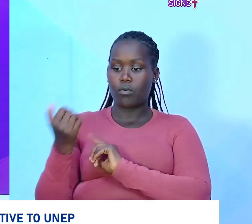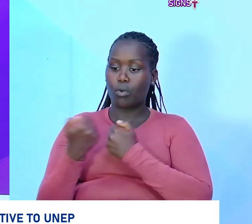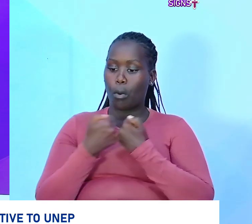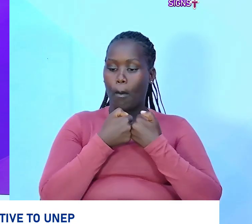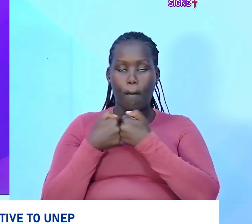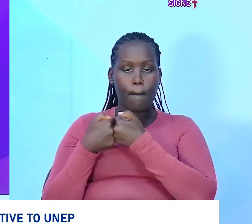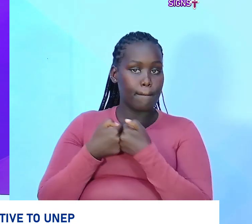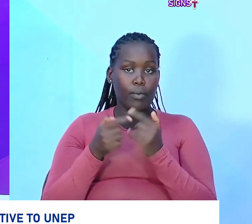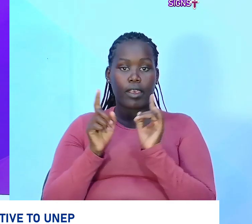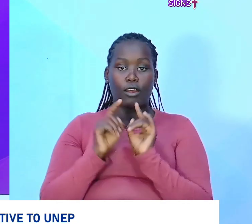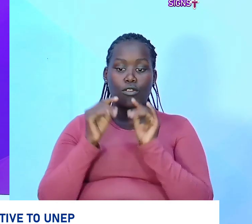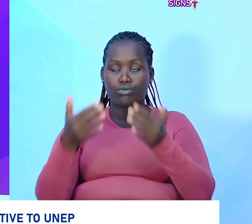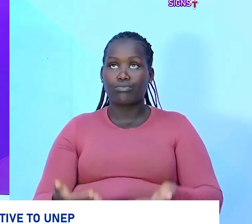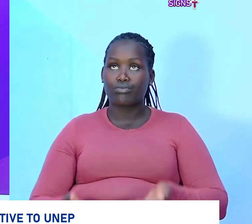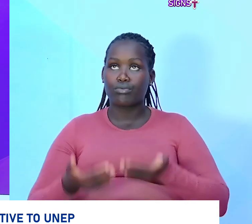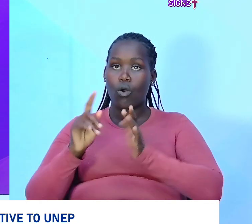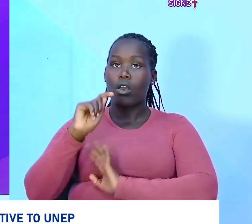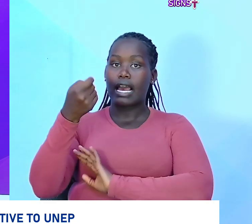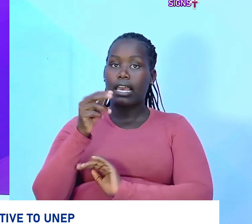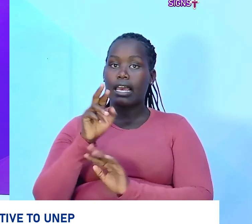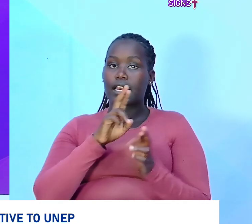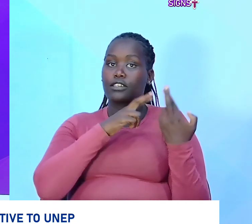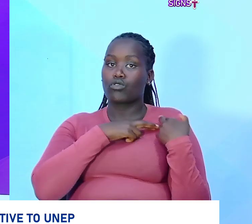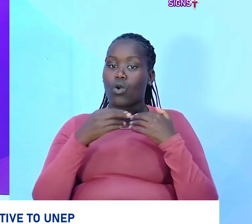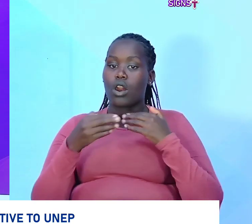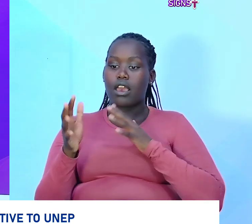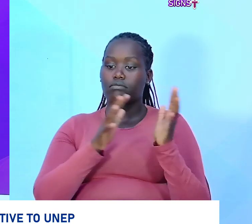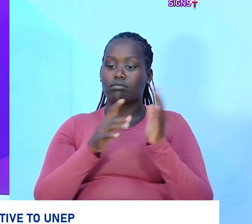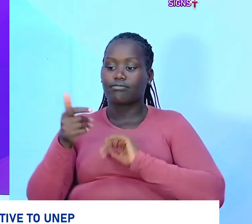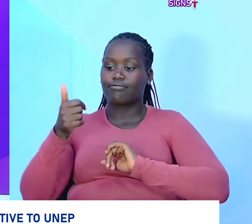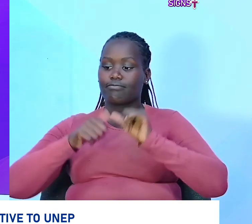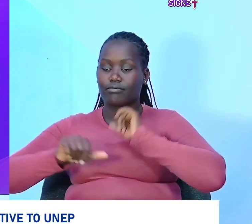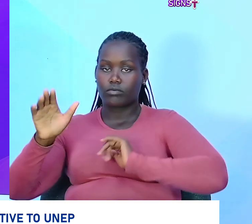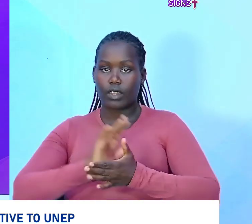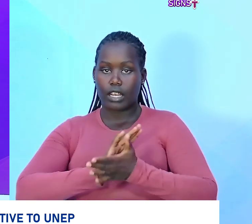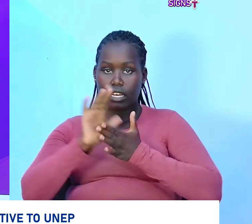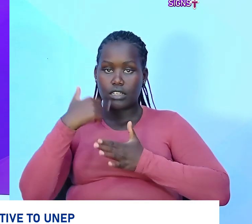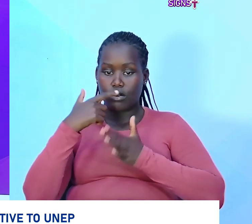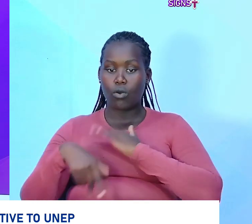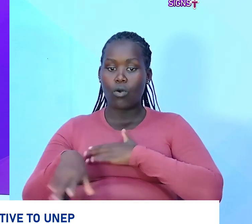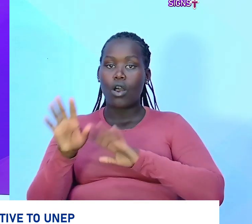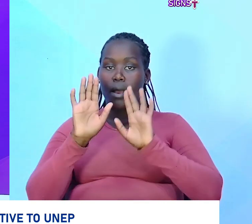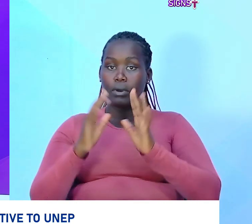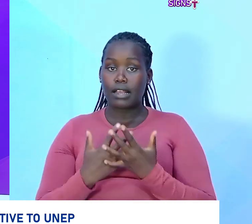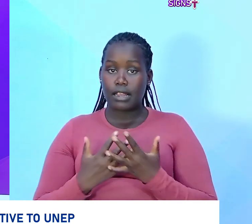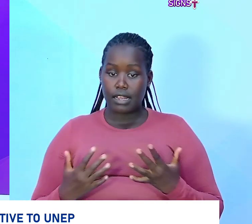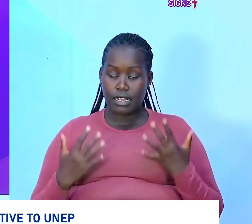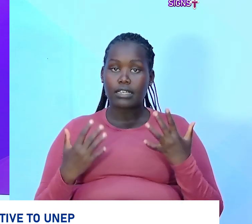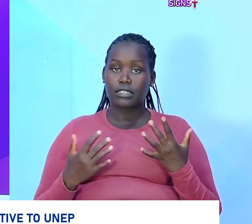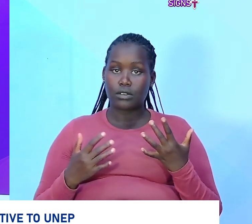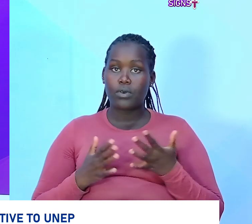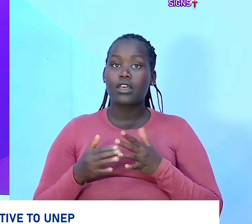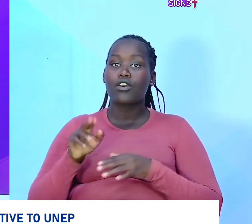challenges and advancing Kenya's role in climate action. She highlighted her priorities for engaging with